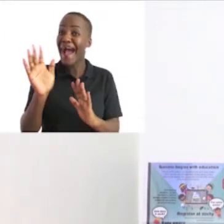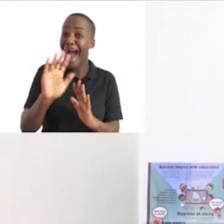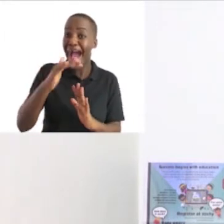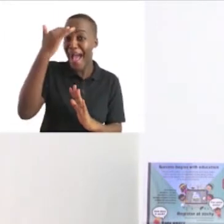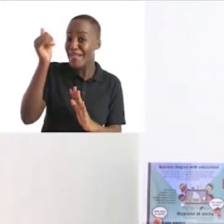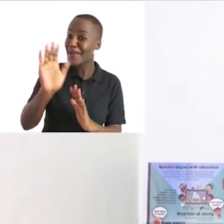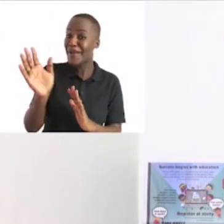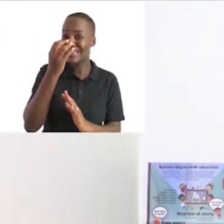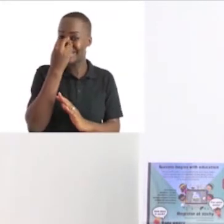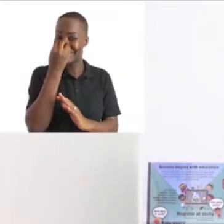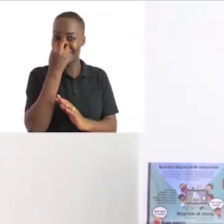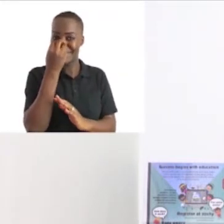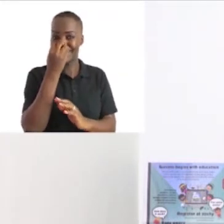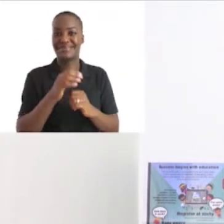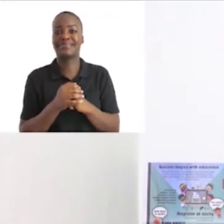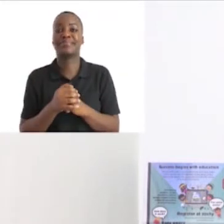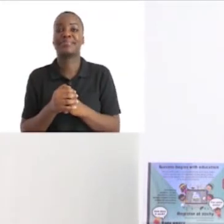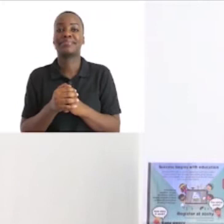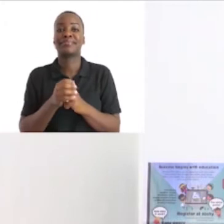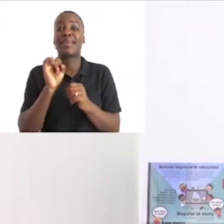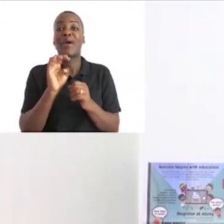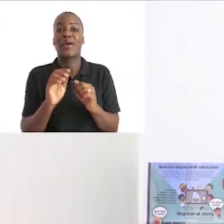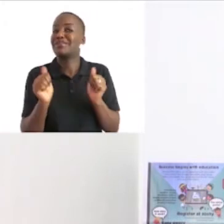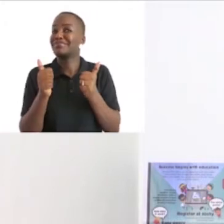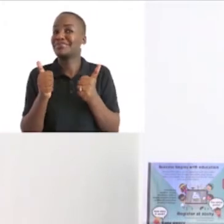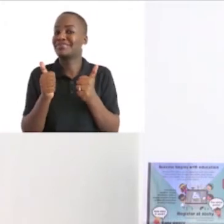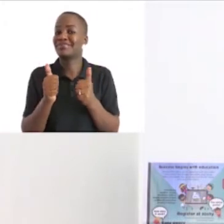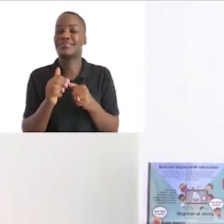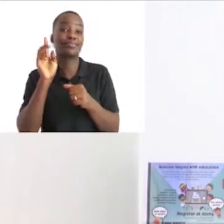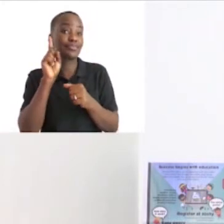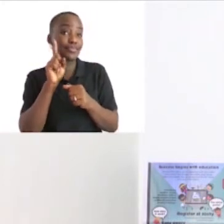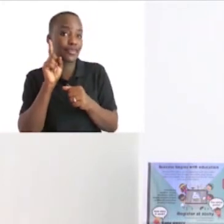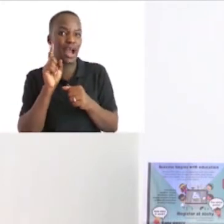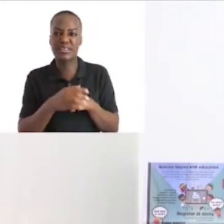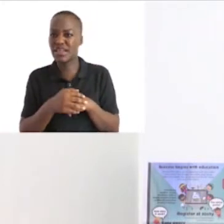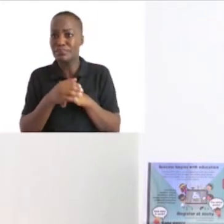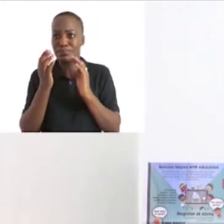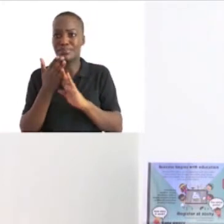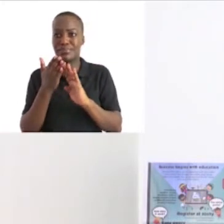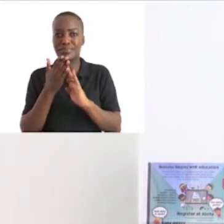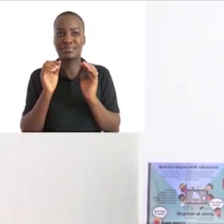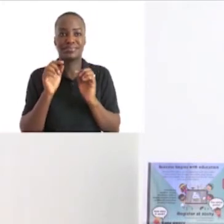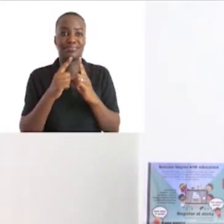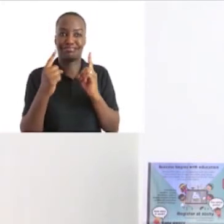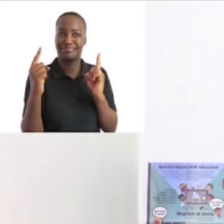Zoshi. All right, everybody, take care and remember to practice social